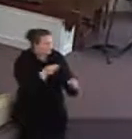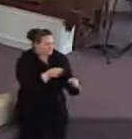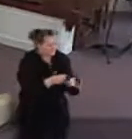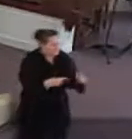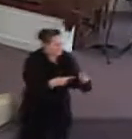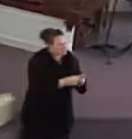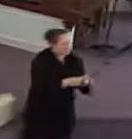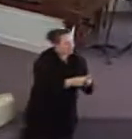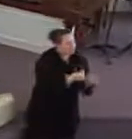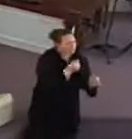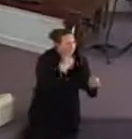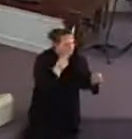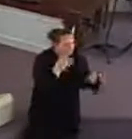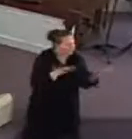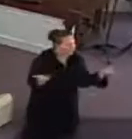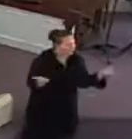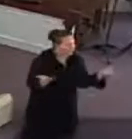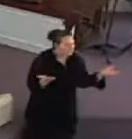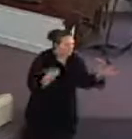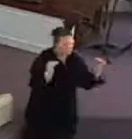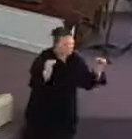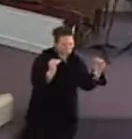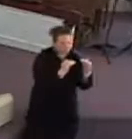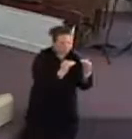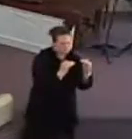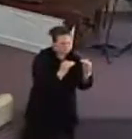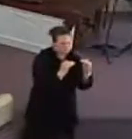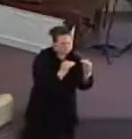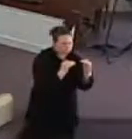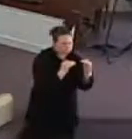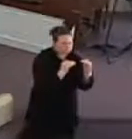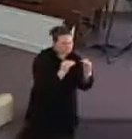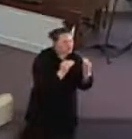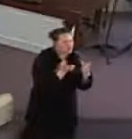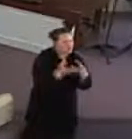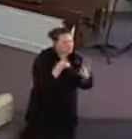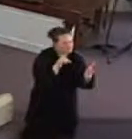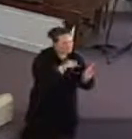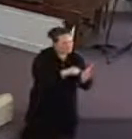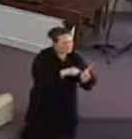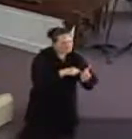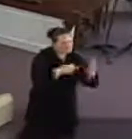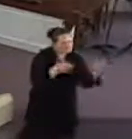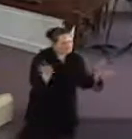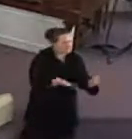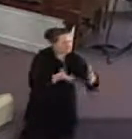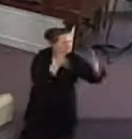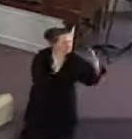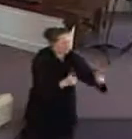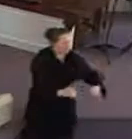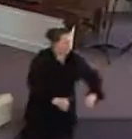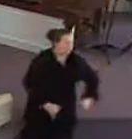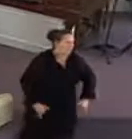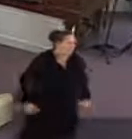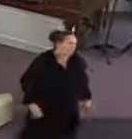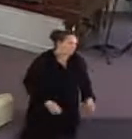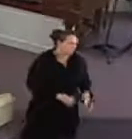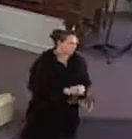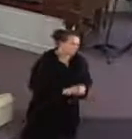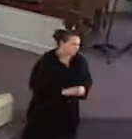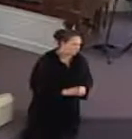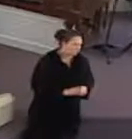want fairness. I want equality. I want impartiality. Amen. And I want these things and I want them immediately. Amen.